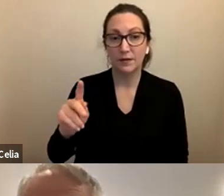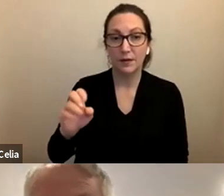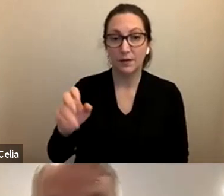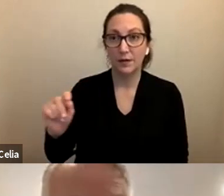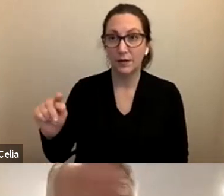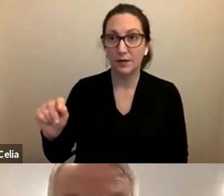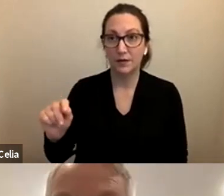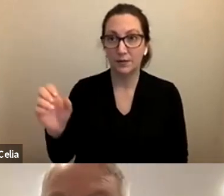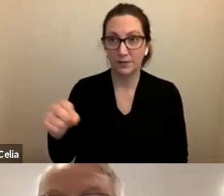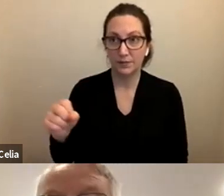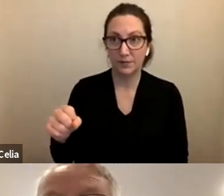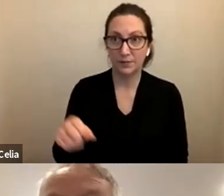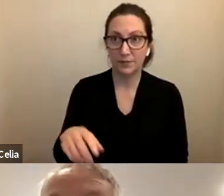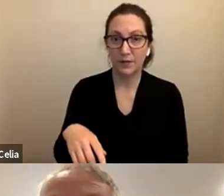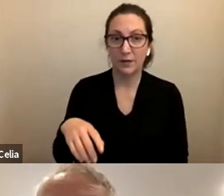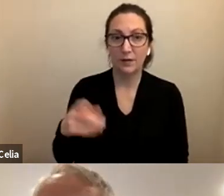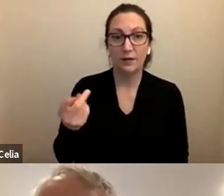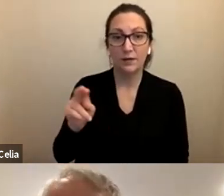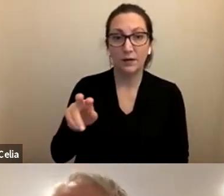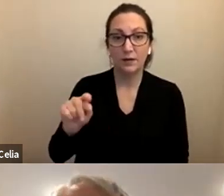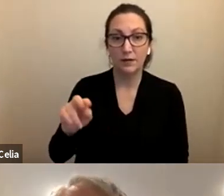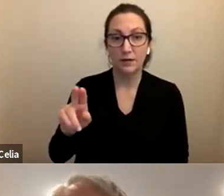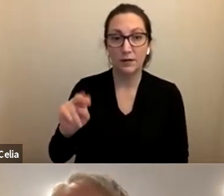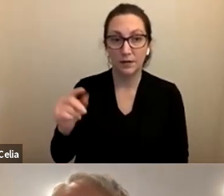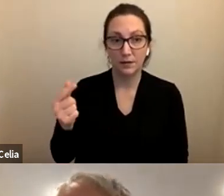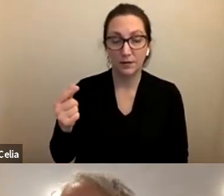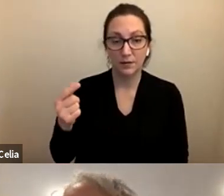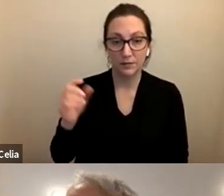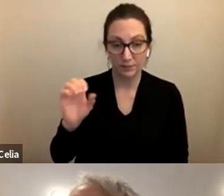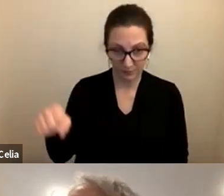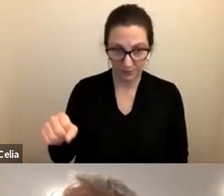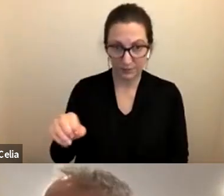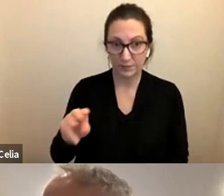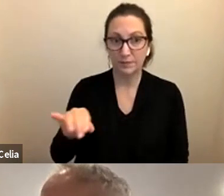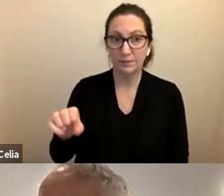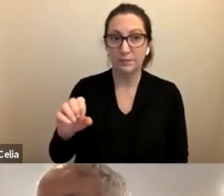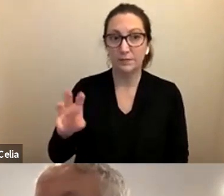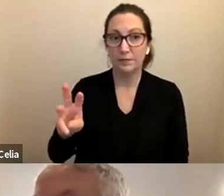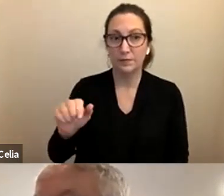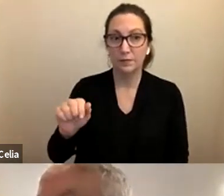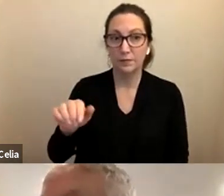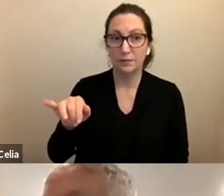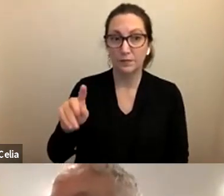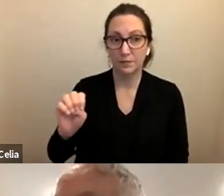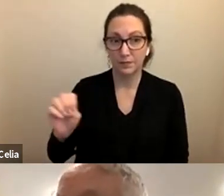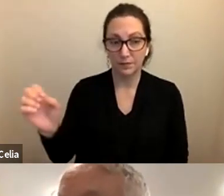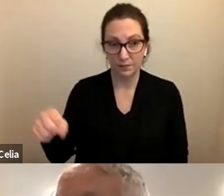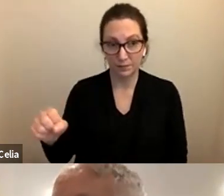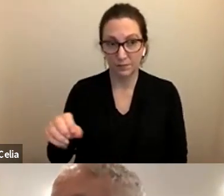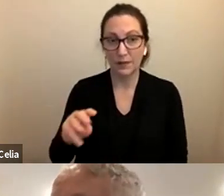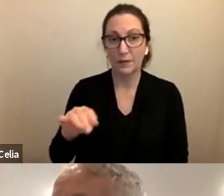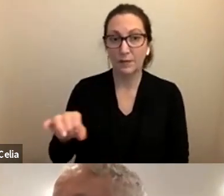Yes. Dr. Tang, Yes. Ms. Waite, Yes. Ms.